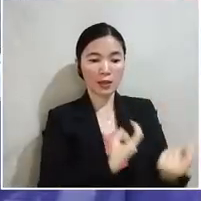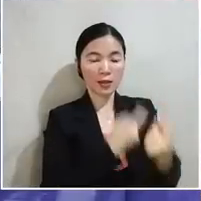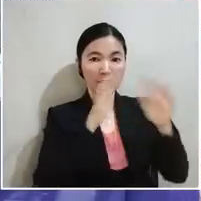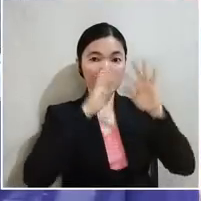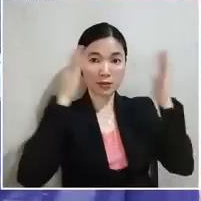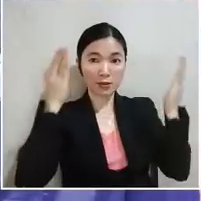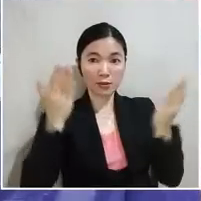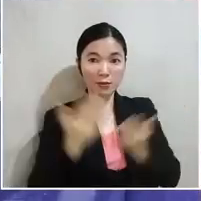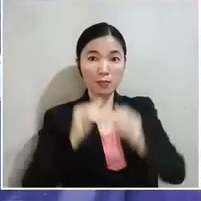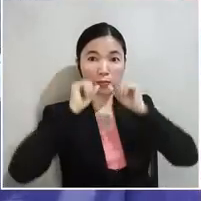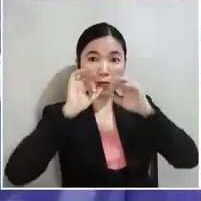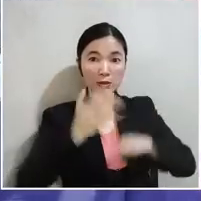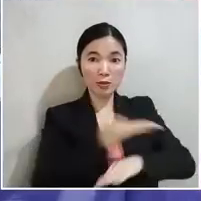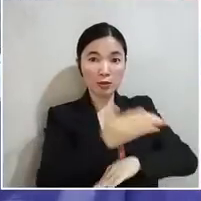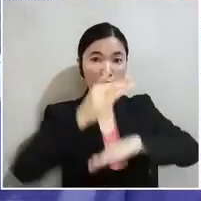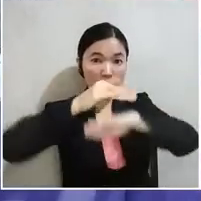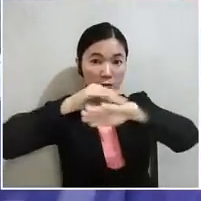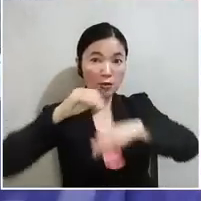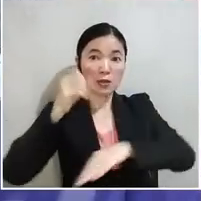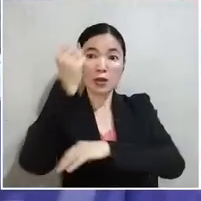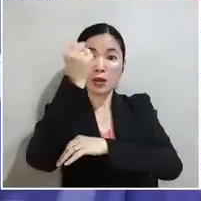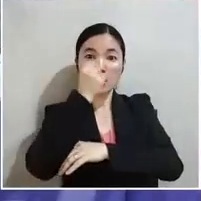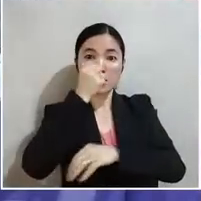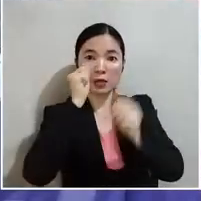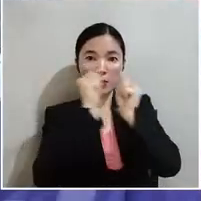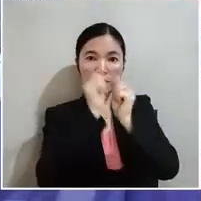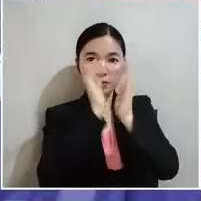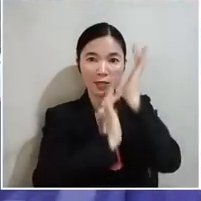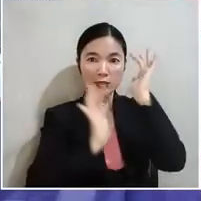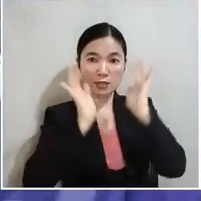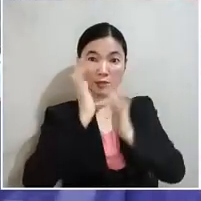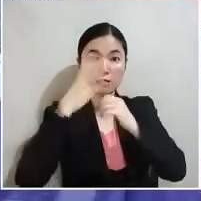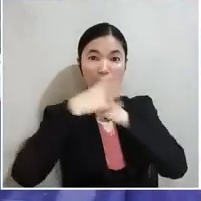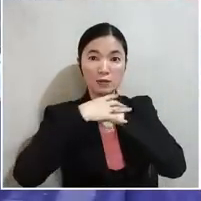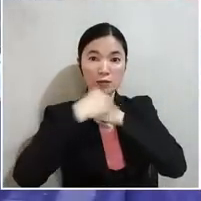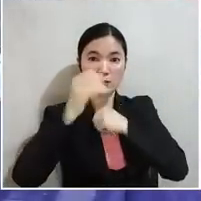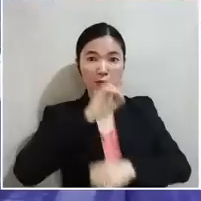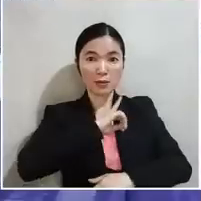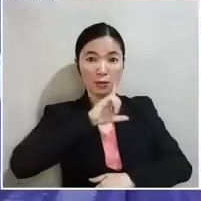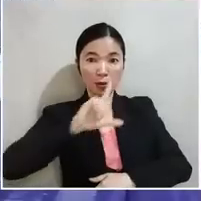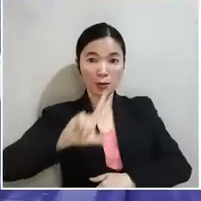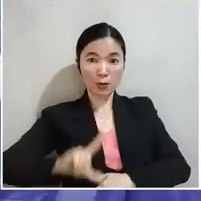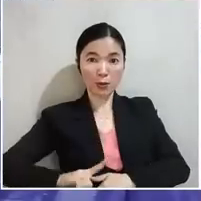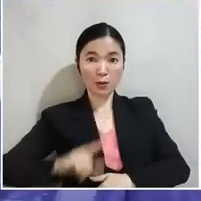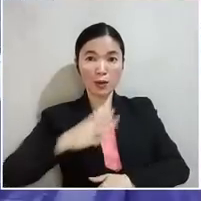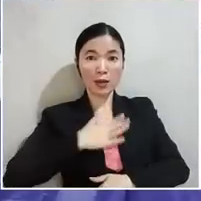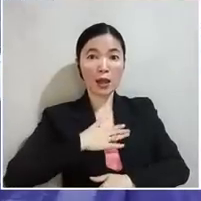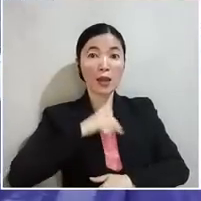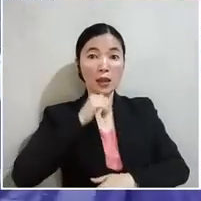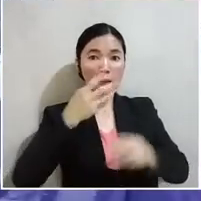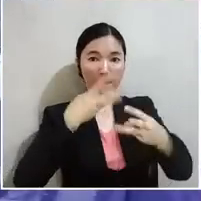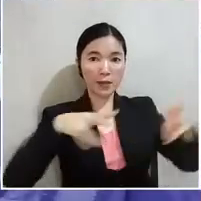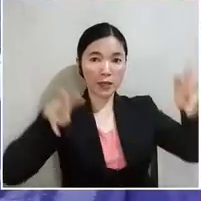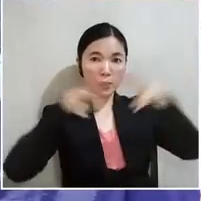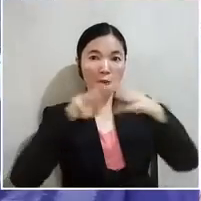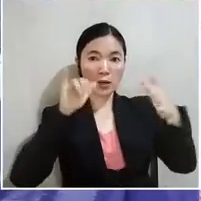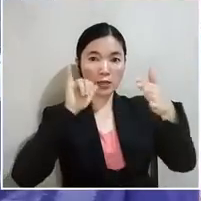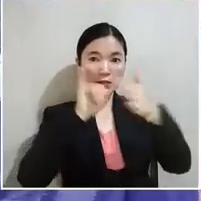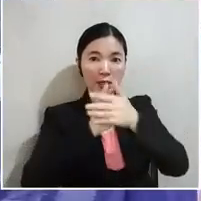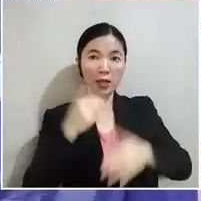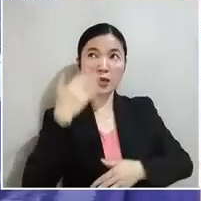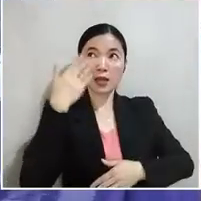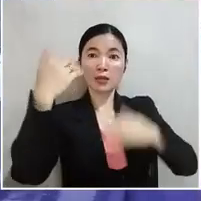called to the supper of the Lamb. Lord, I am not worthy to enter into my roof, but only say the word and my